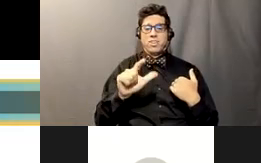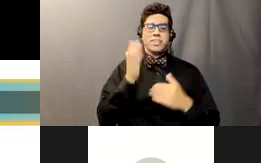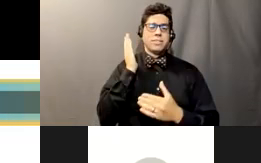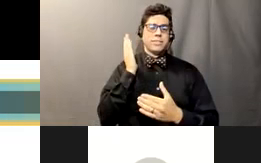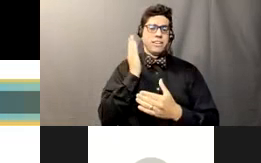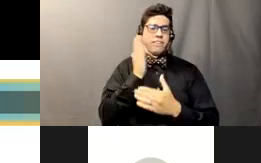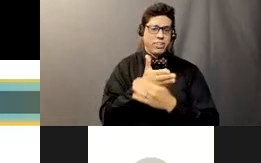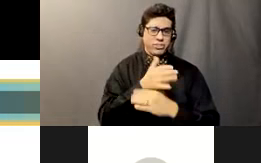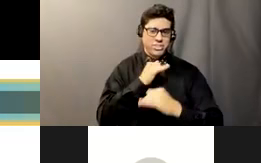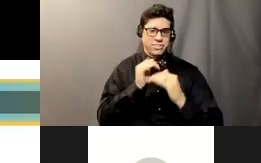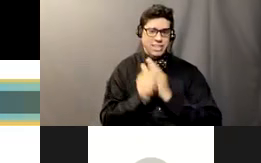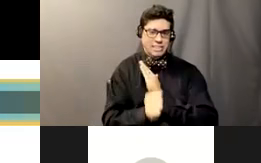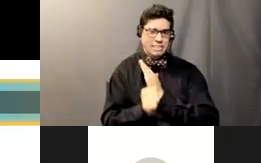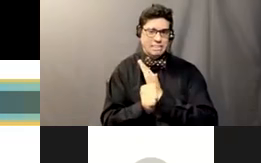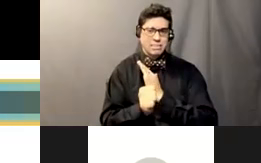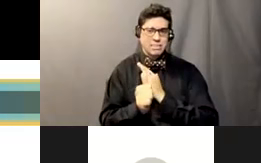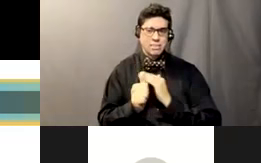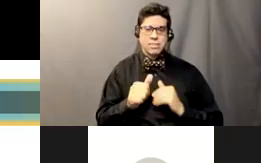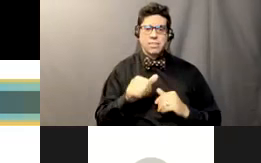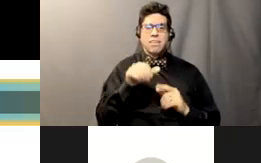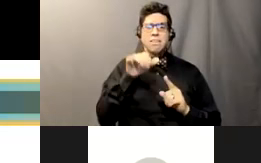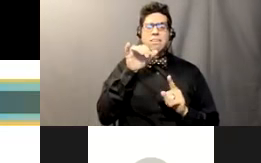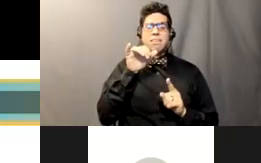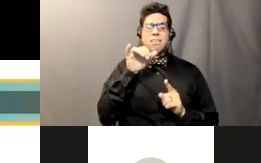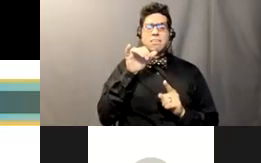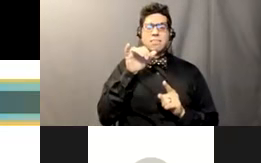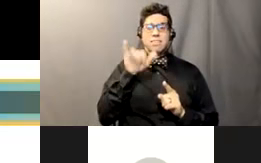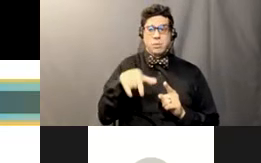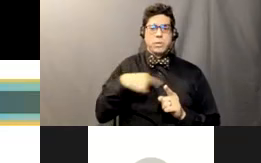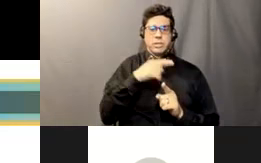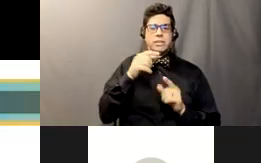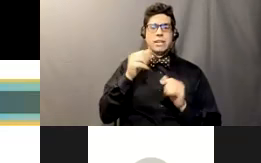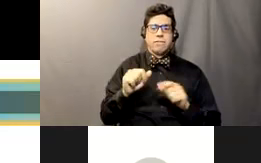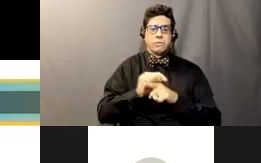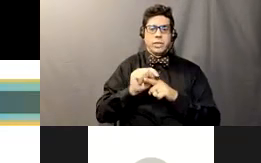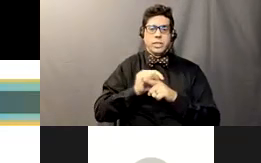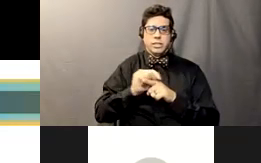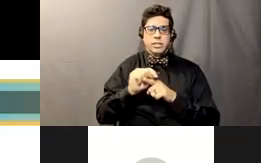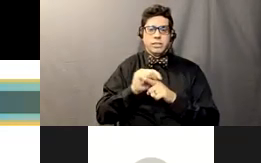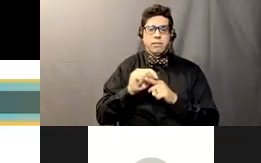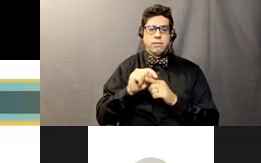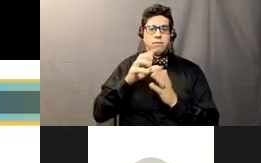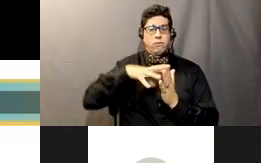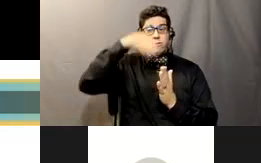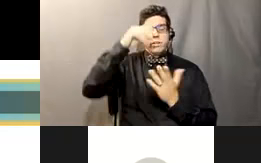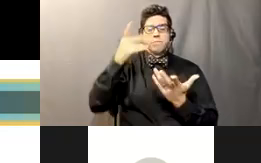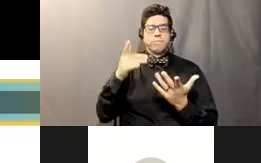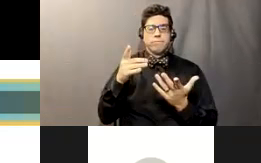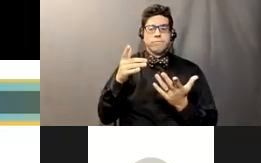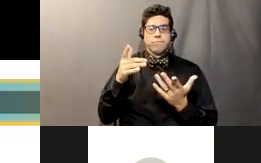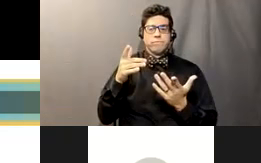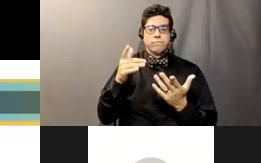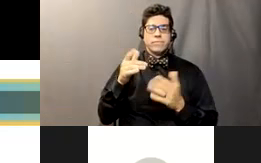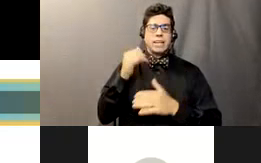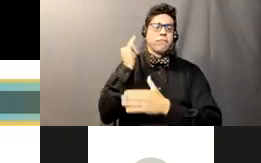that are learned through the training, called Applied Suicide Intervention